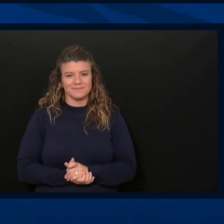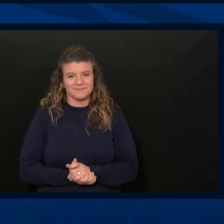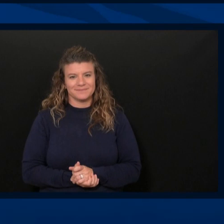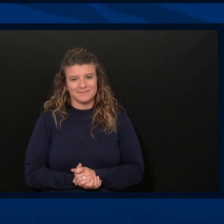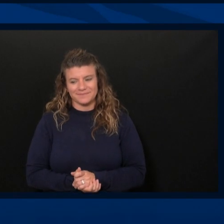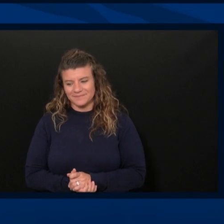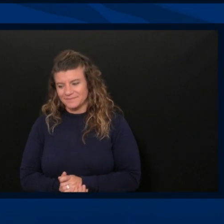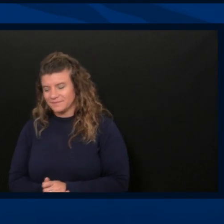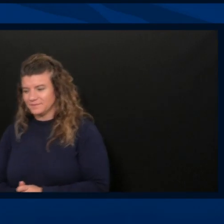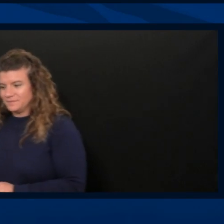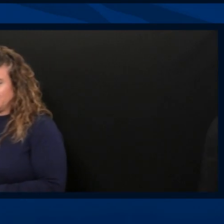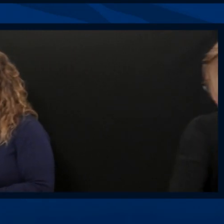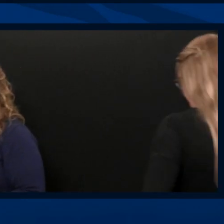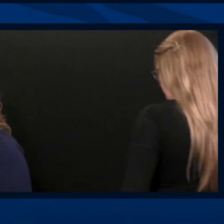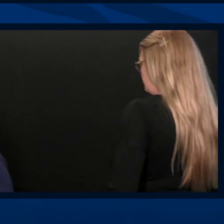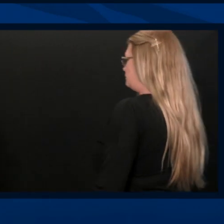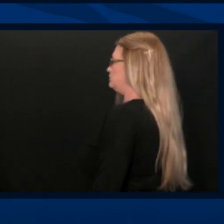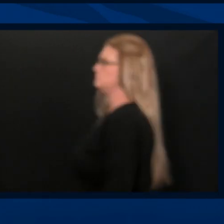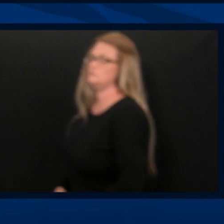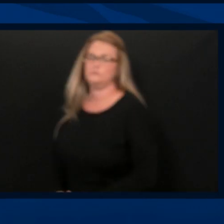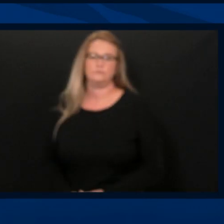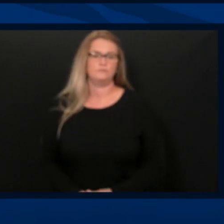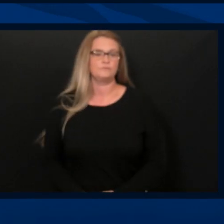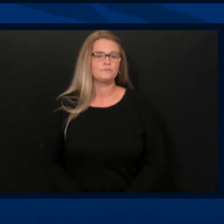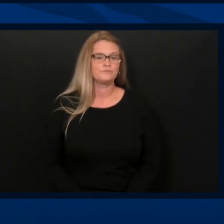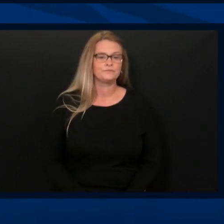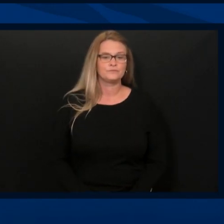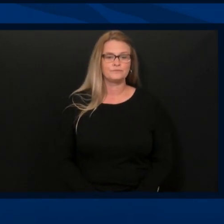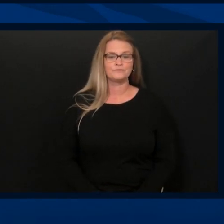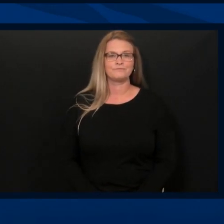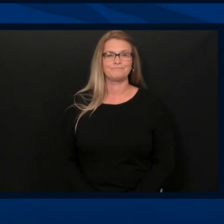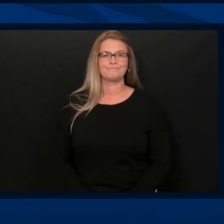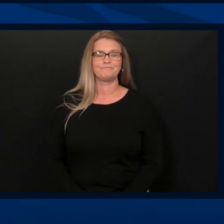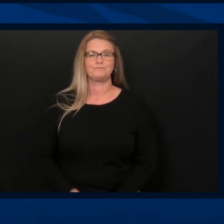thanks, Phil. Next, we'll go to Brad McElhenney with West Virginia Metro News.